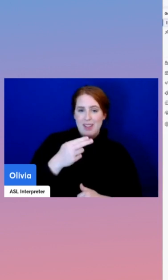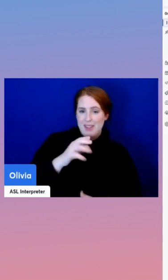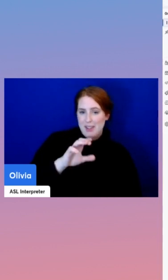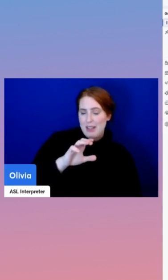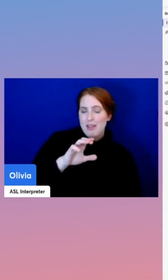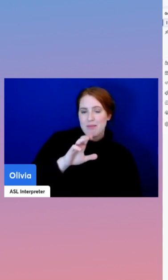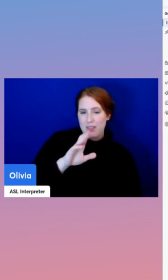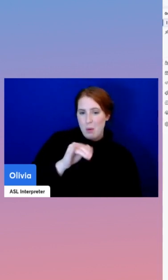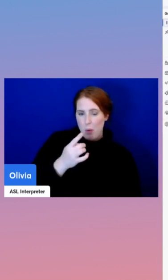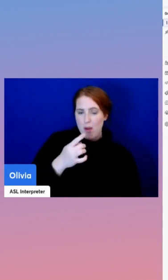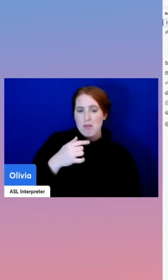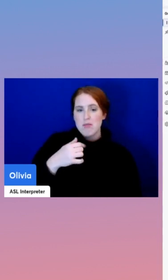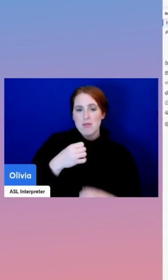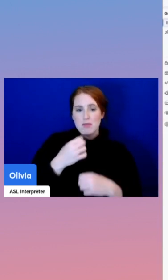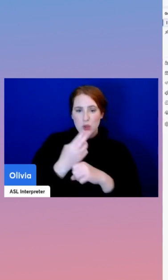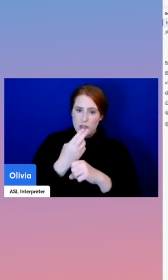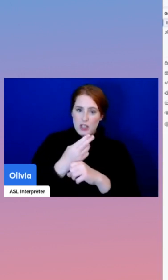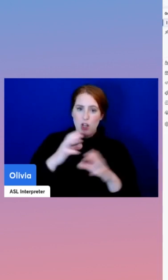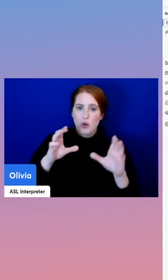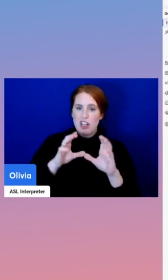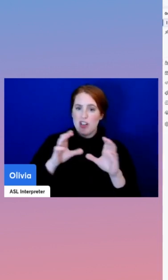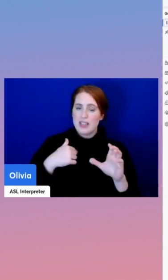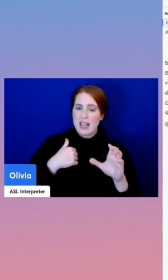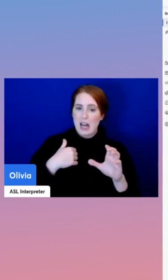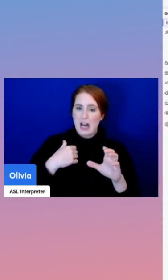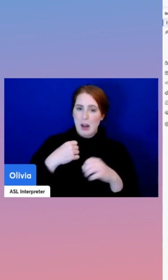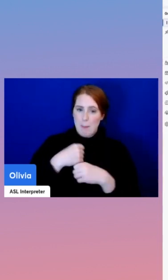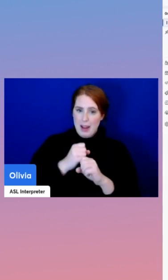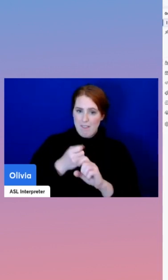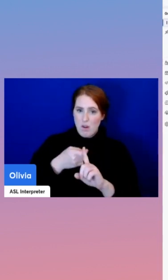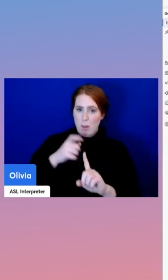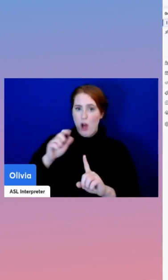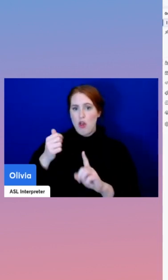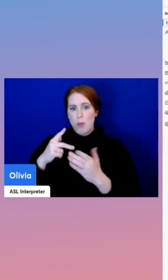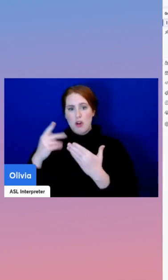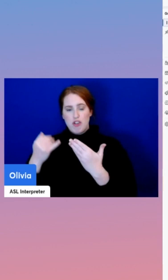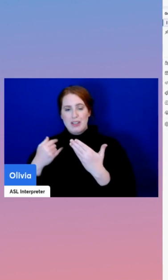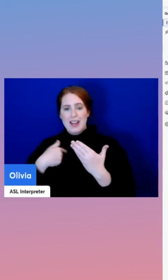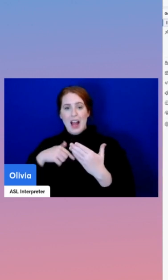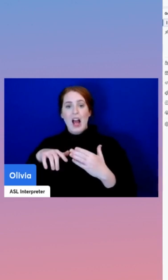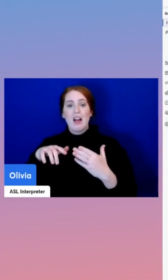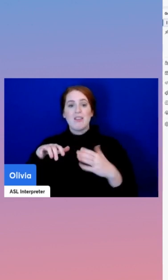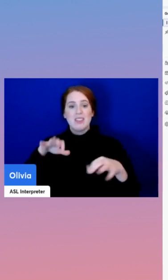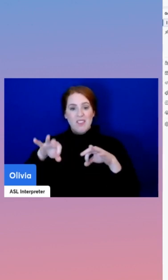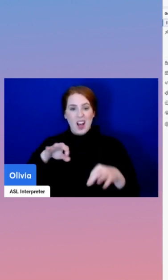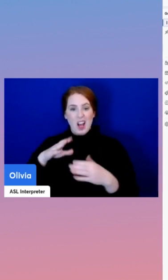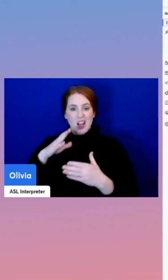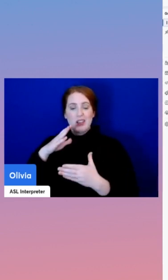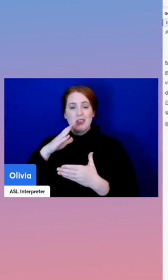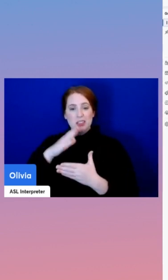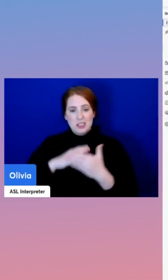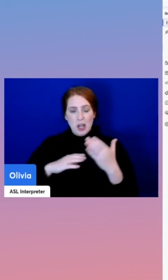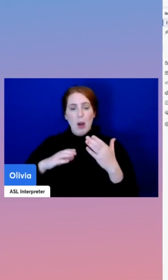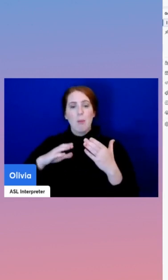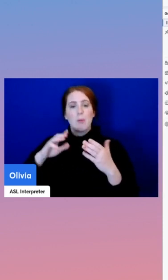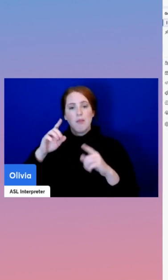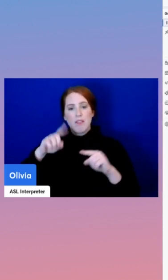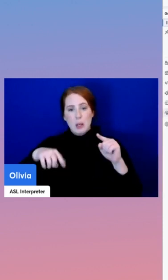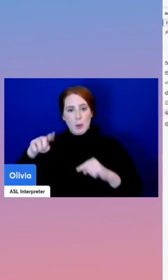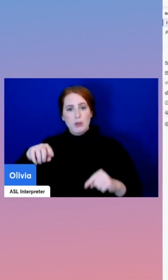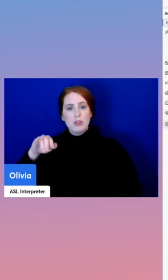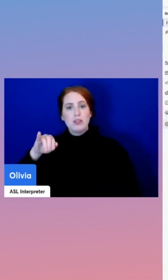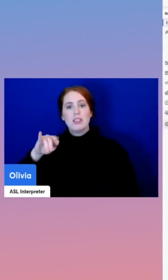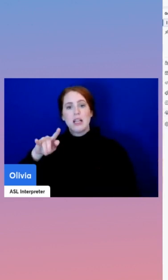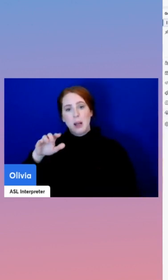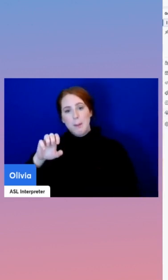I created via the AMI Factory Foundation's Terraform project, so I defined some GitLab CI/CD variables in the images code